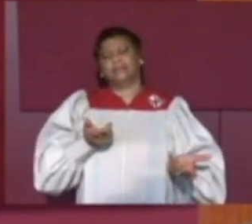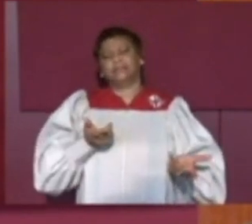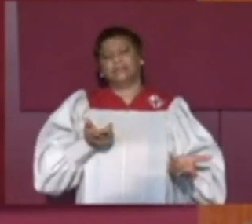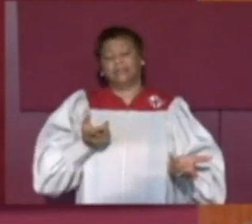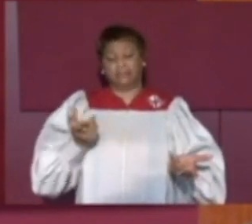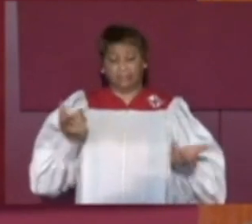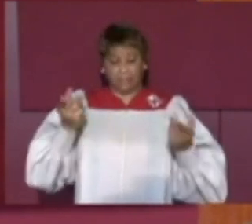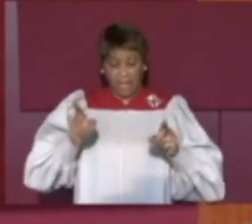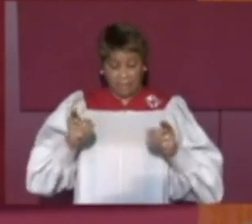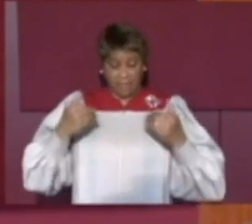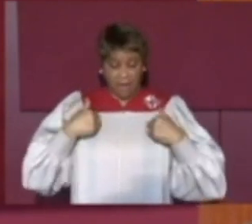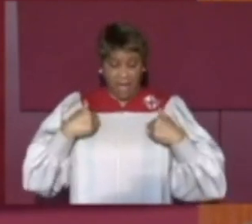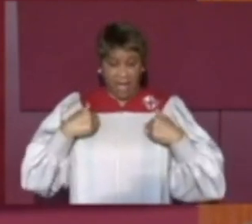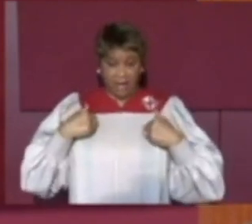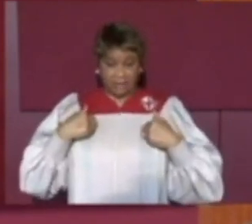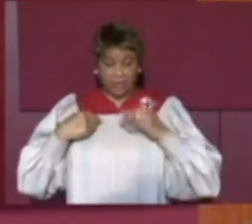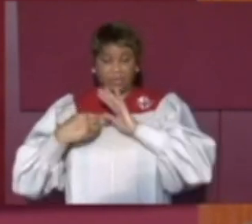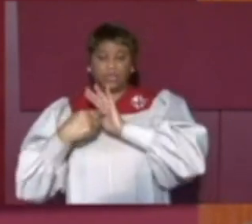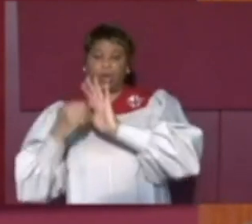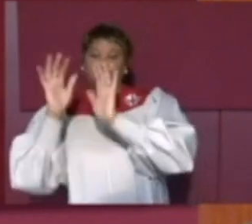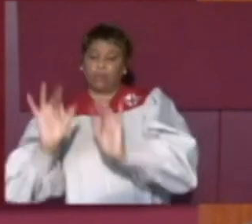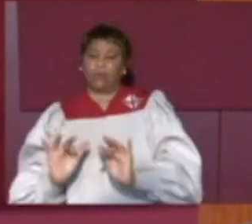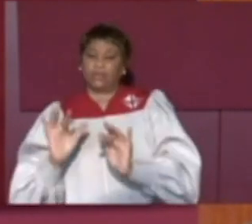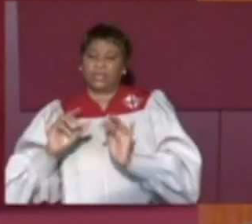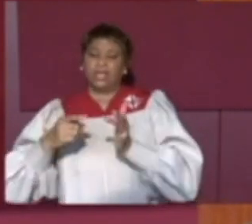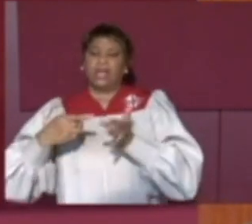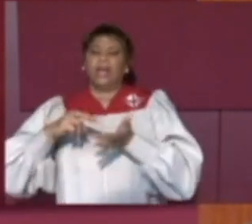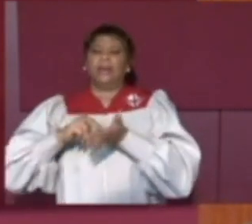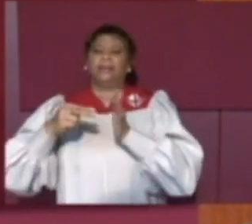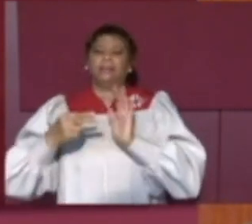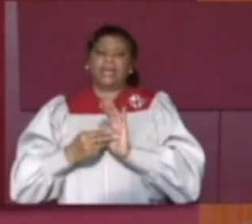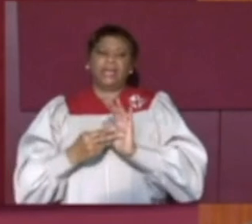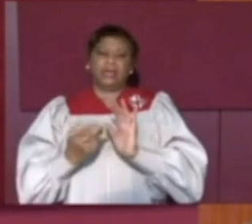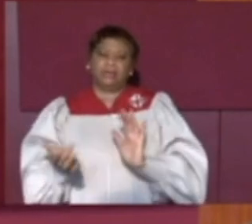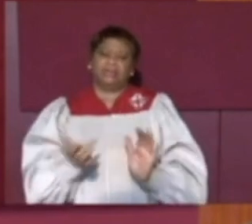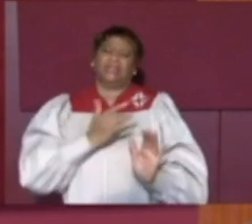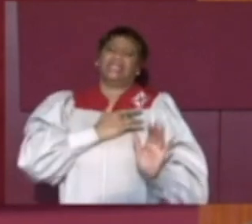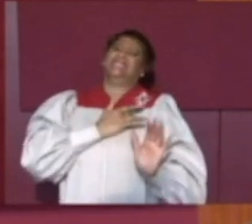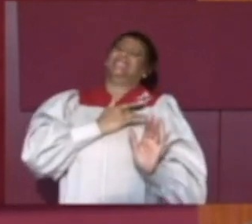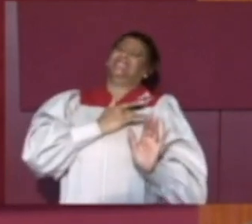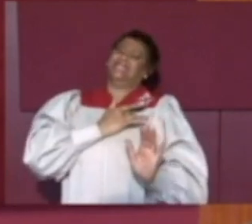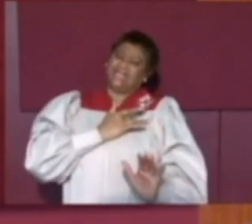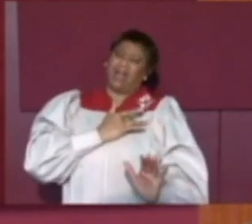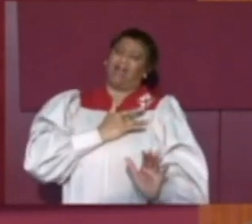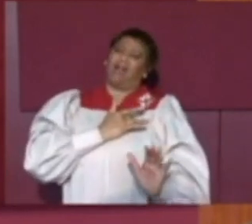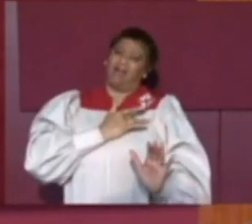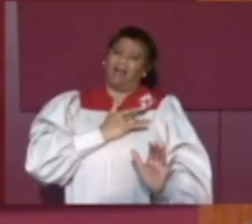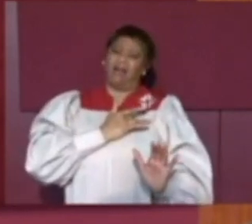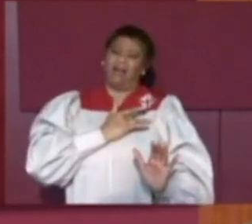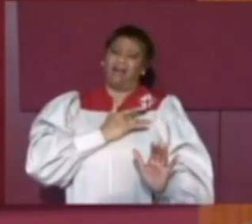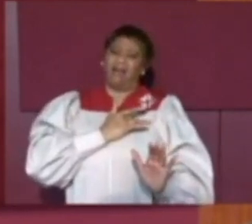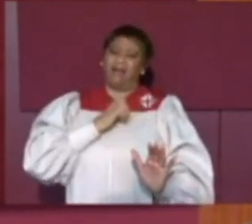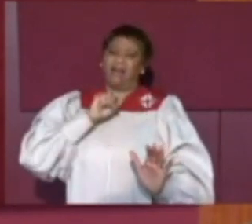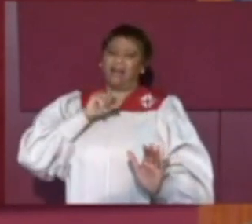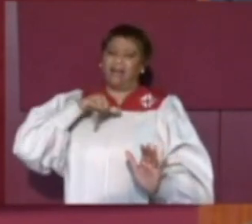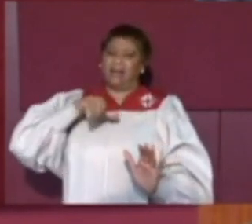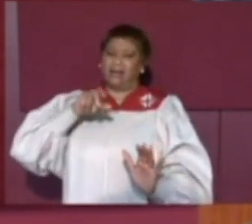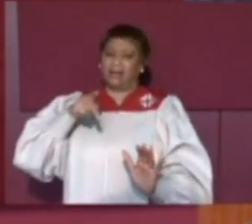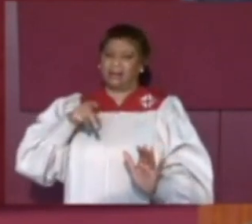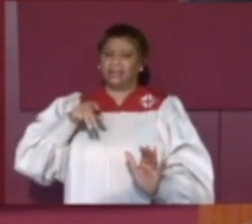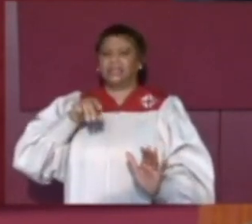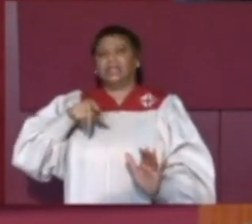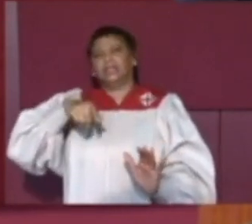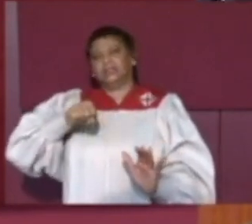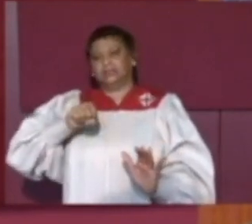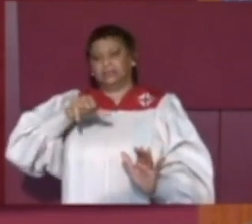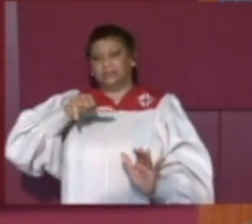when you have mercy or when you have compassion, you have sympathy. You can be touched. This is just a reminder. We said that when you have